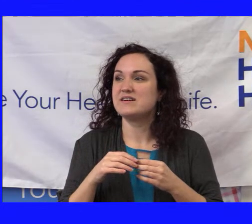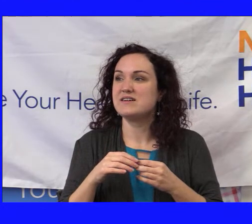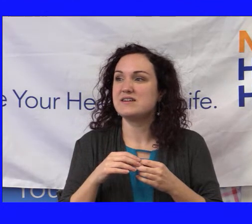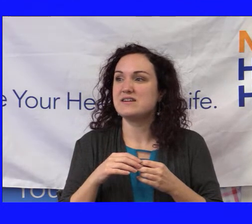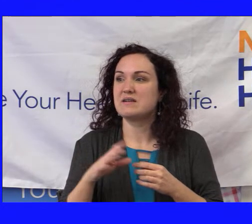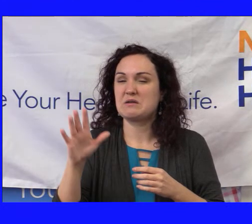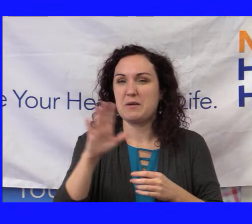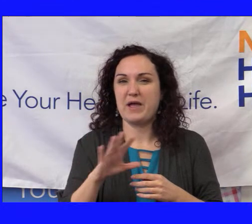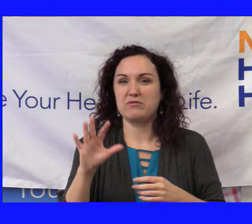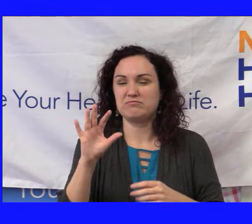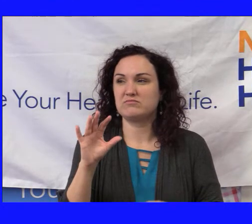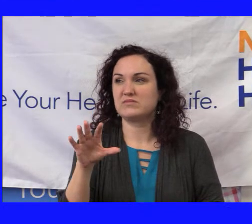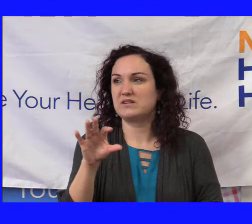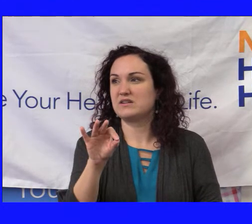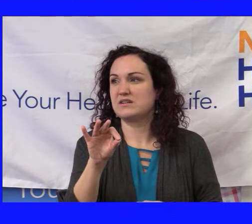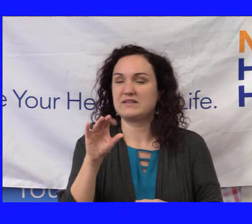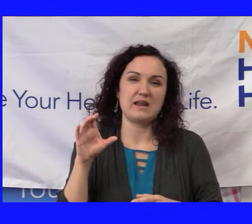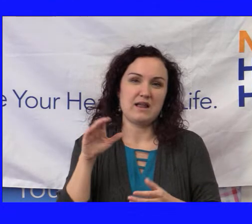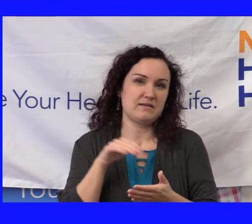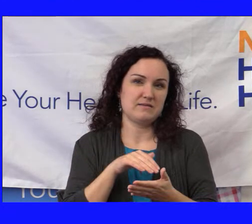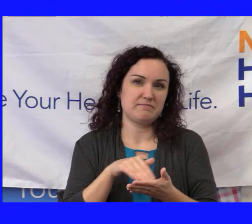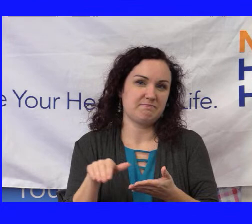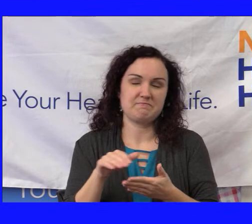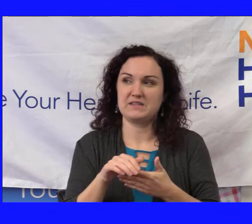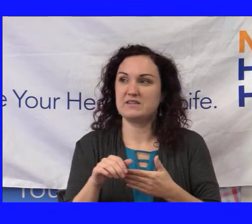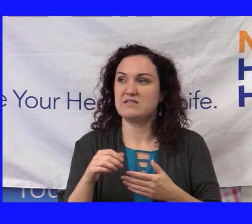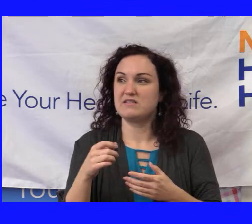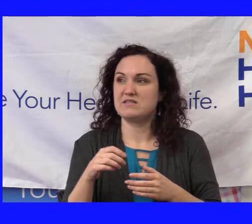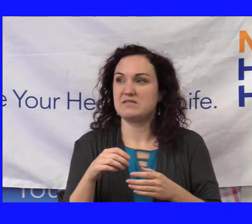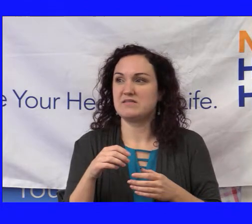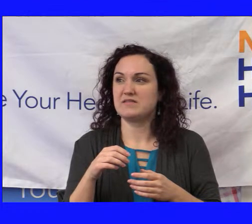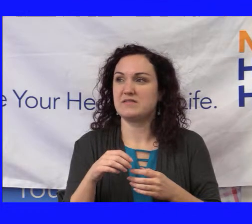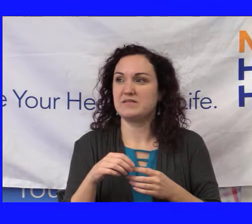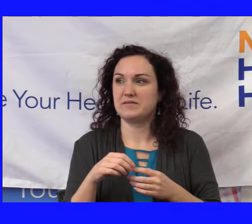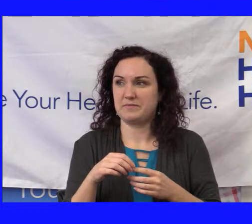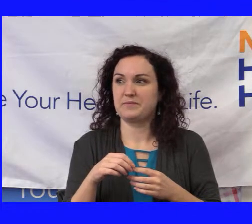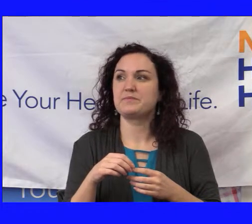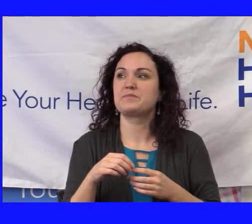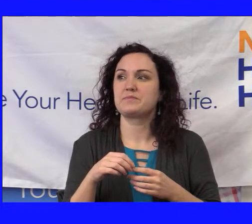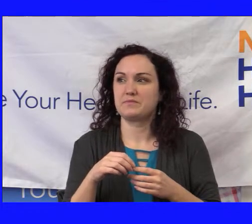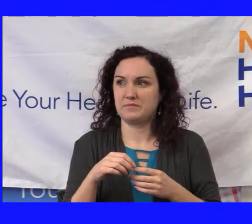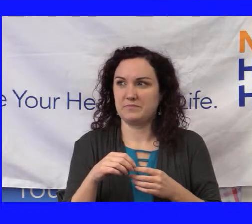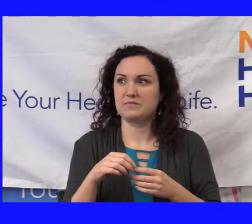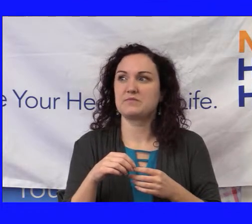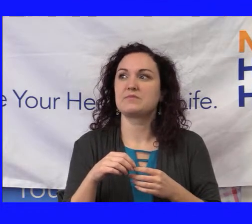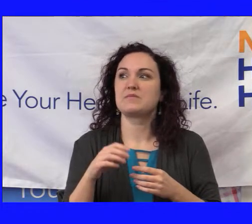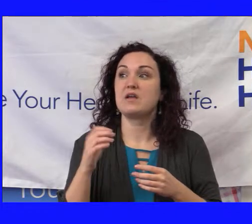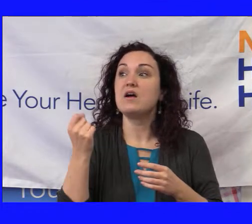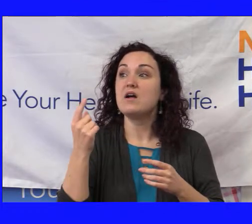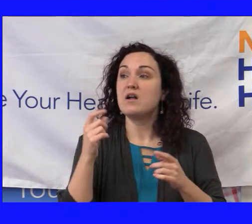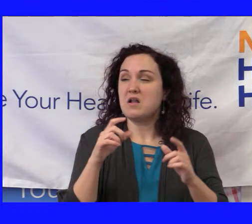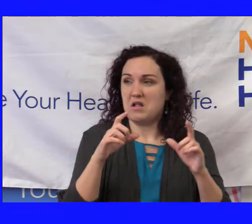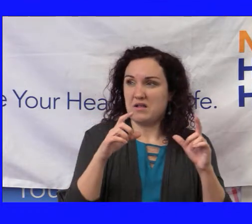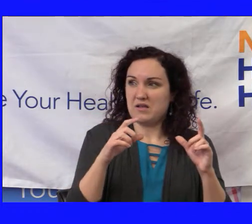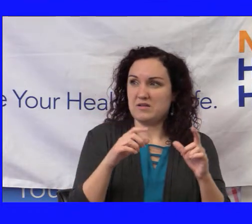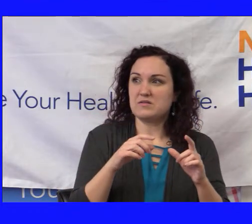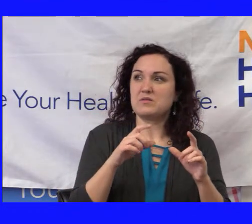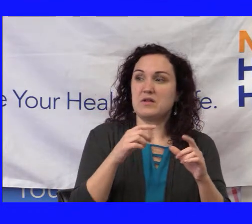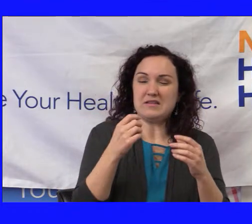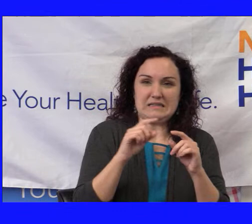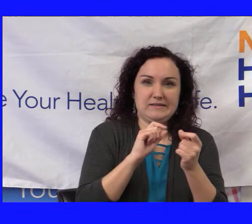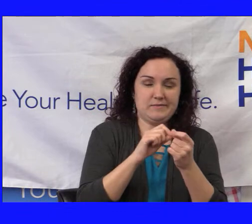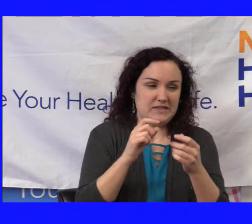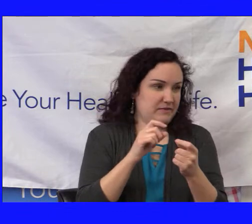transformation averaged about 9 million, excluding work for what I just mentioned, data and DICOM images, migrations, licensing, work list